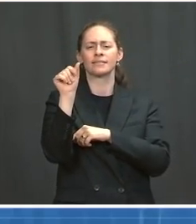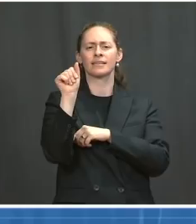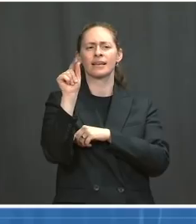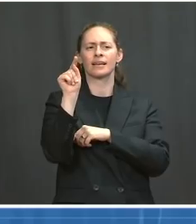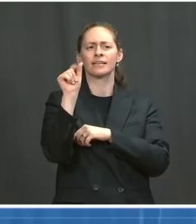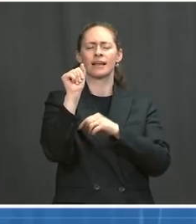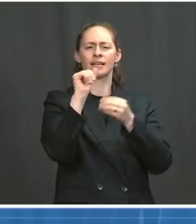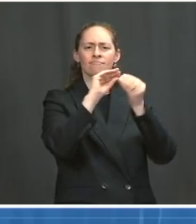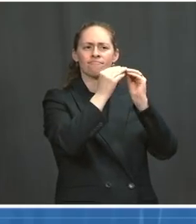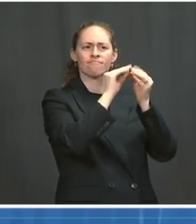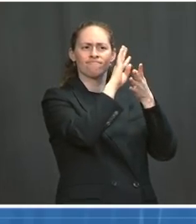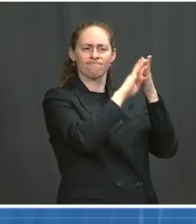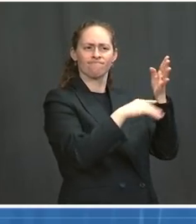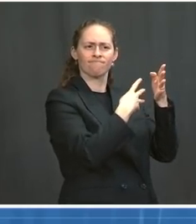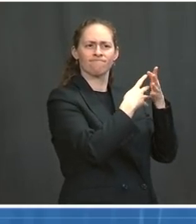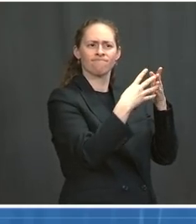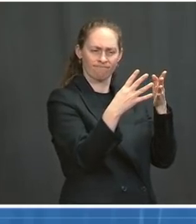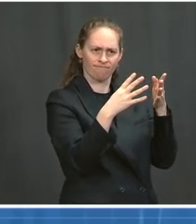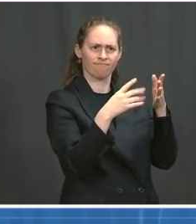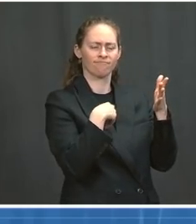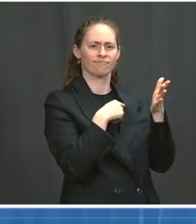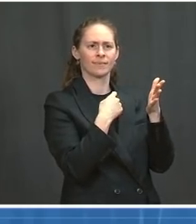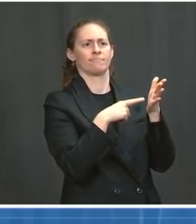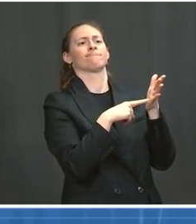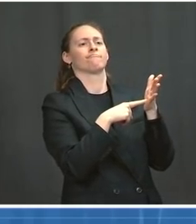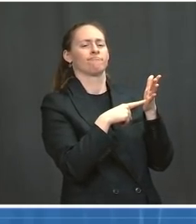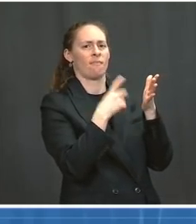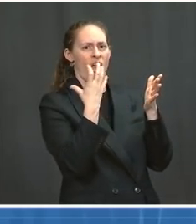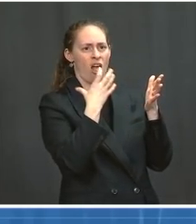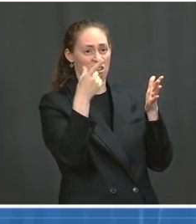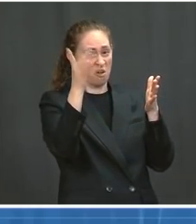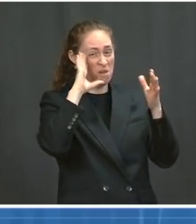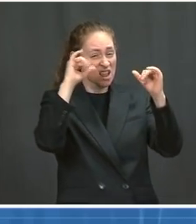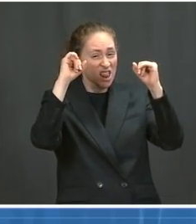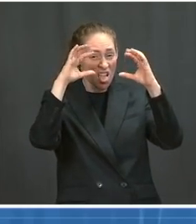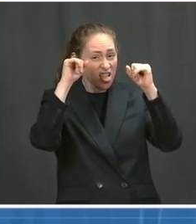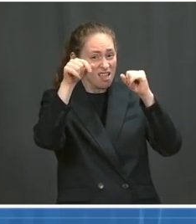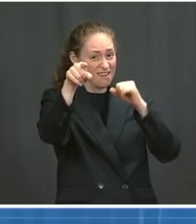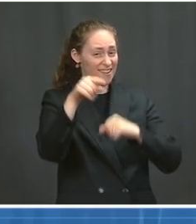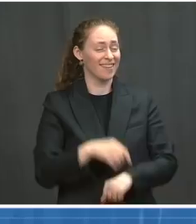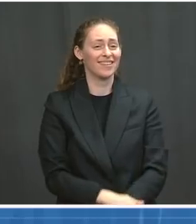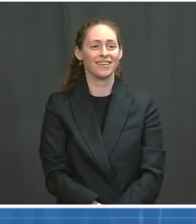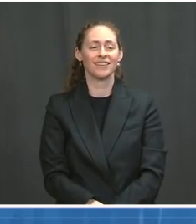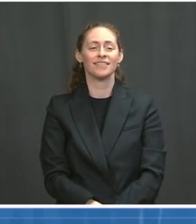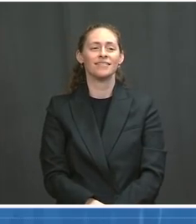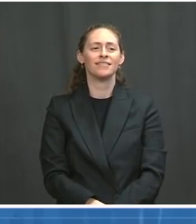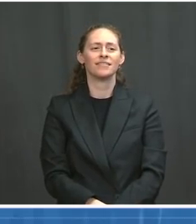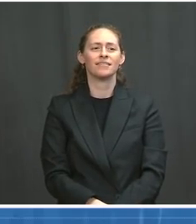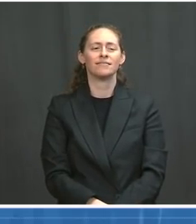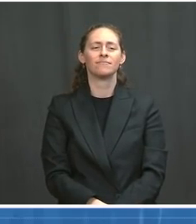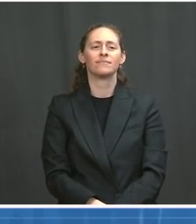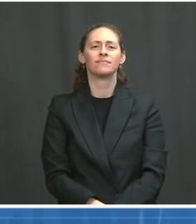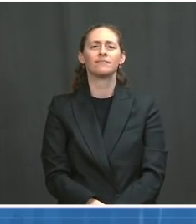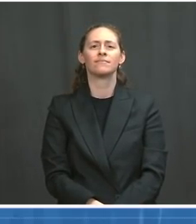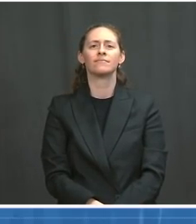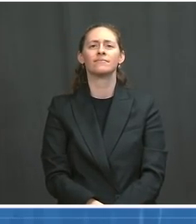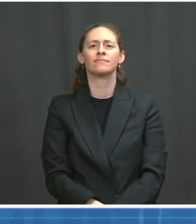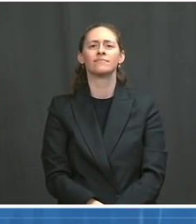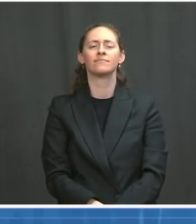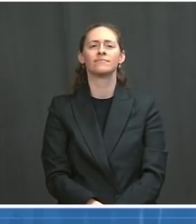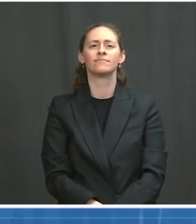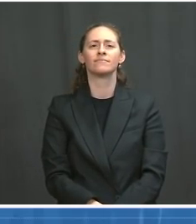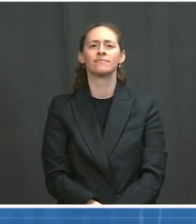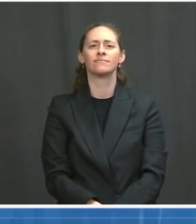really striking and I hope you pay attention to. Next slide. This slide, though it looks busy, is really a